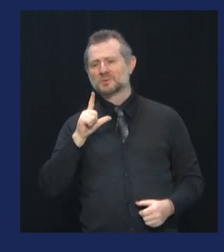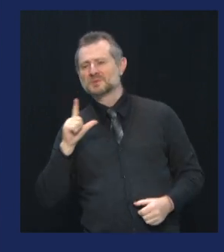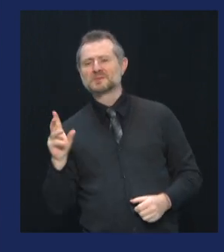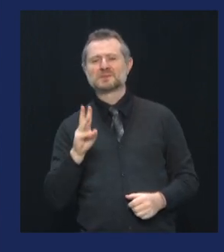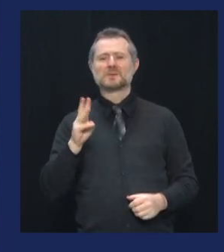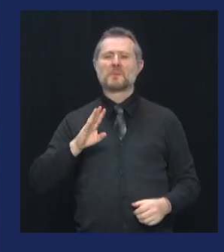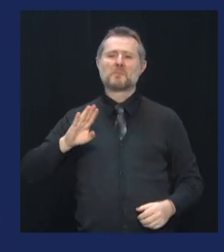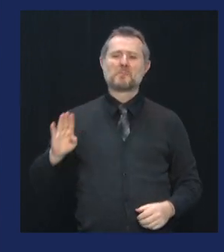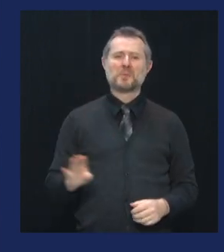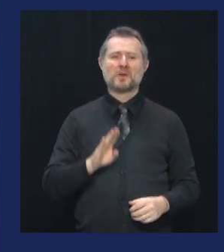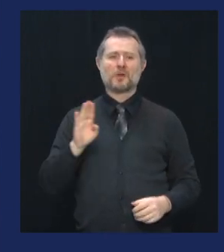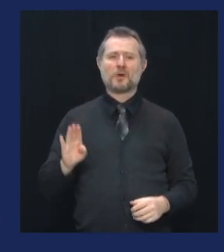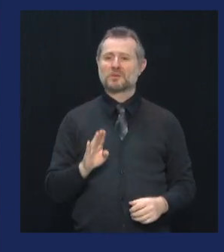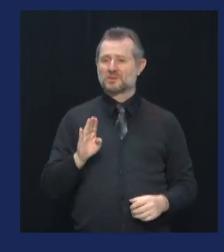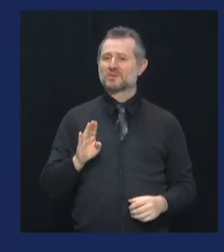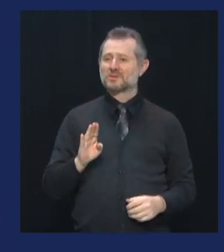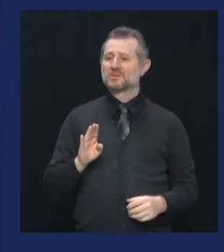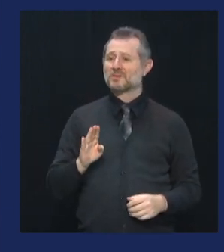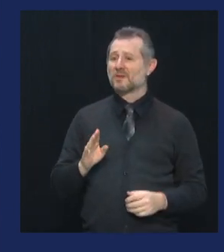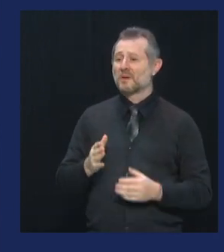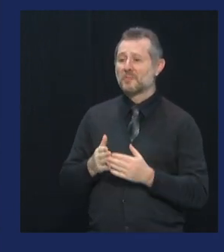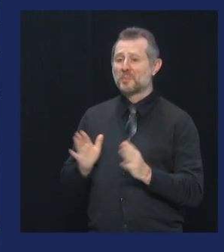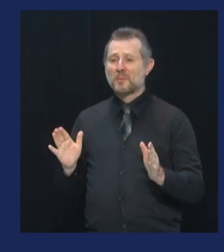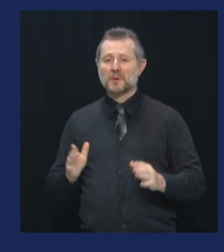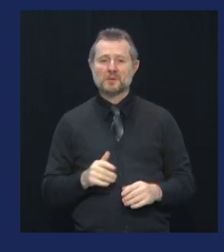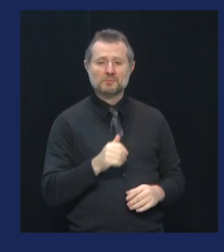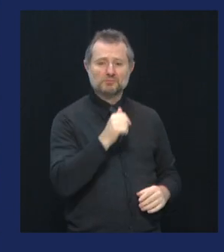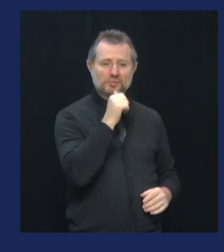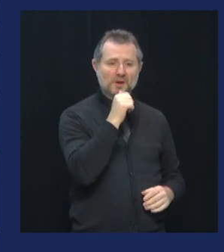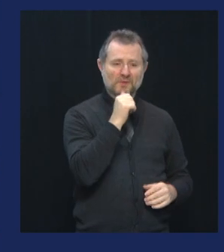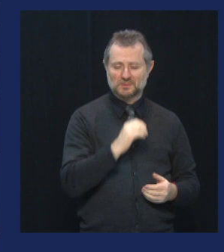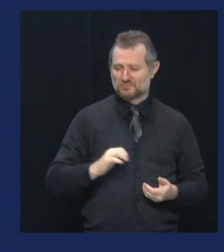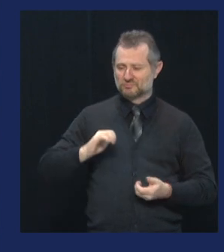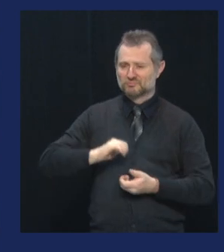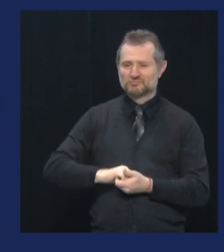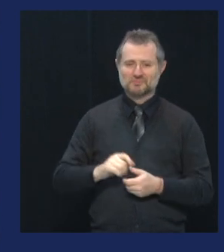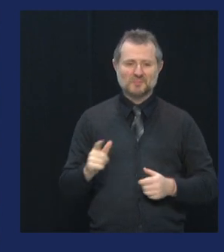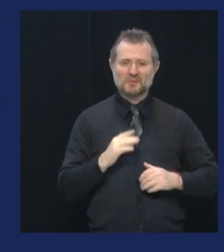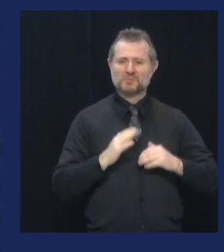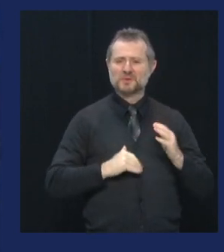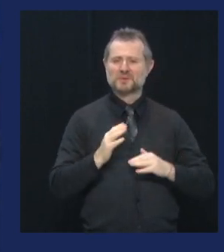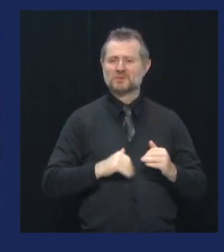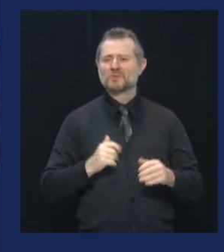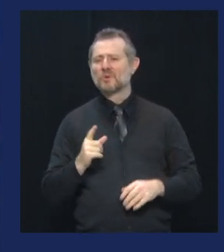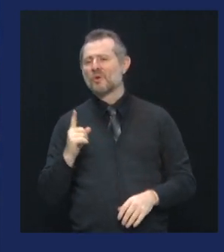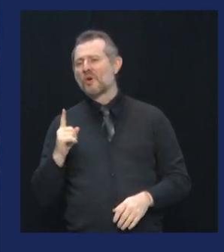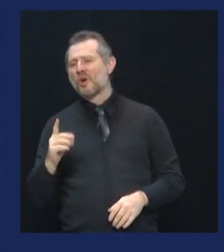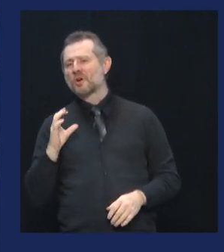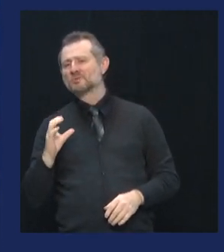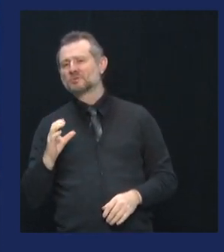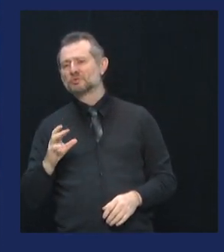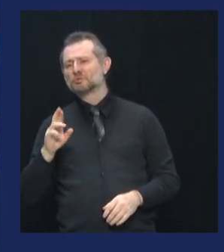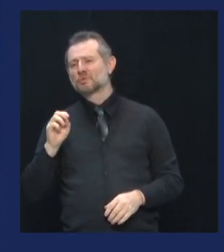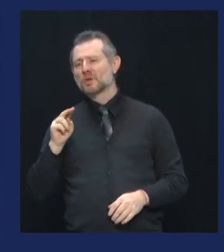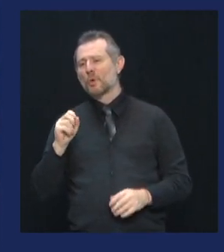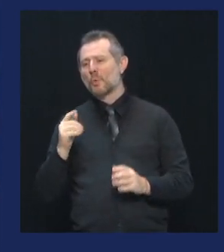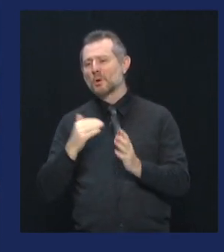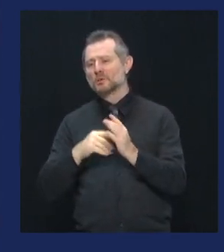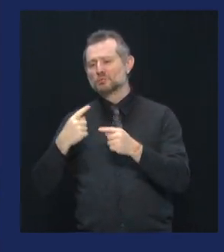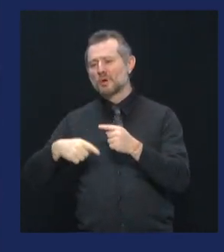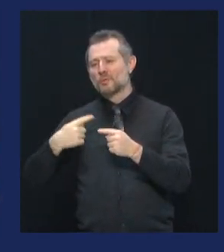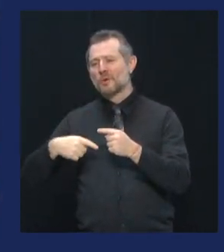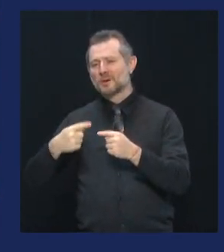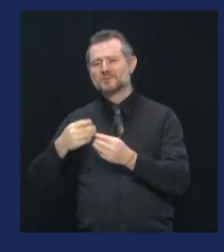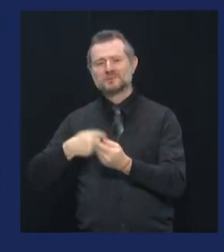sector partnership to build nearly 100 renewable projects. We have